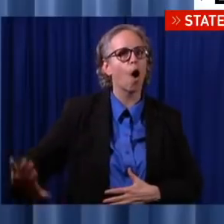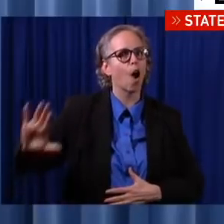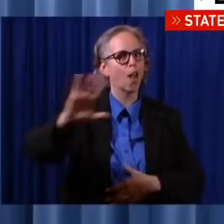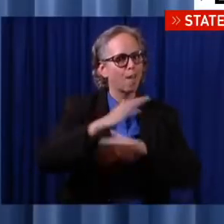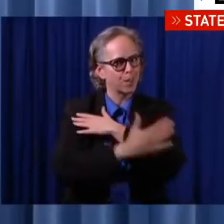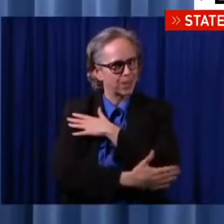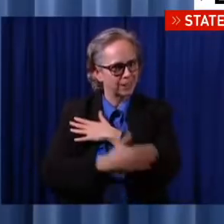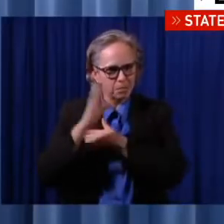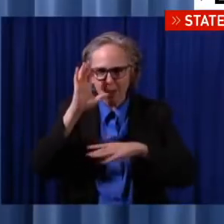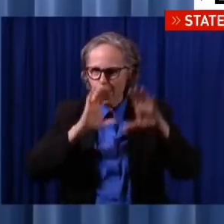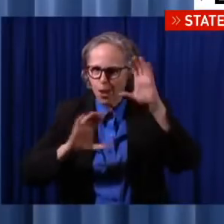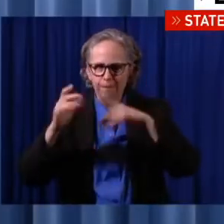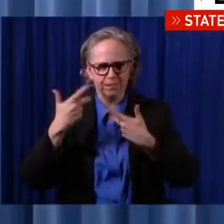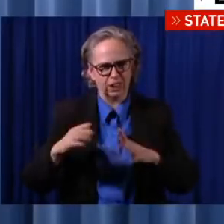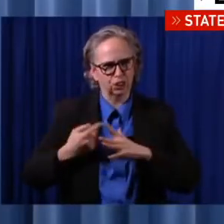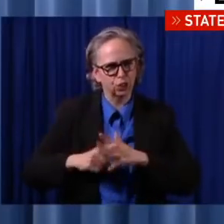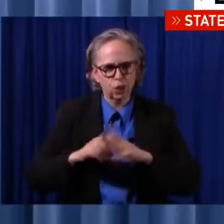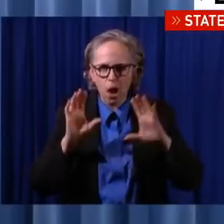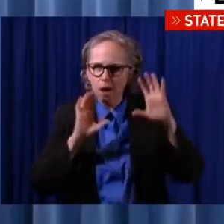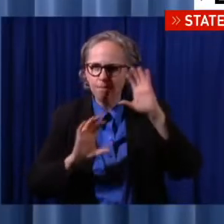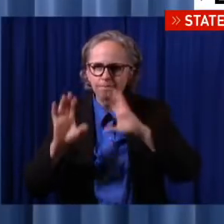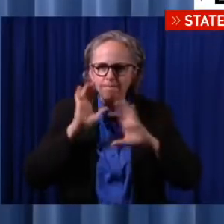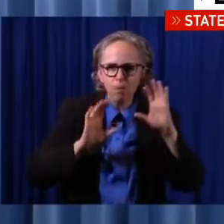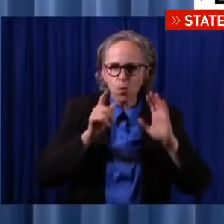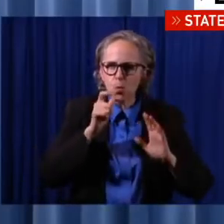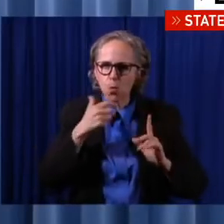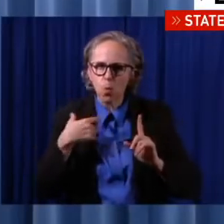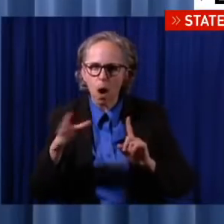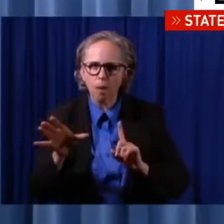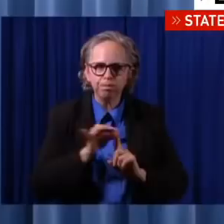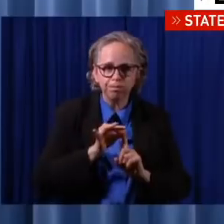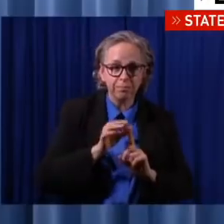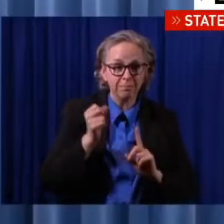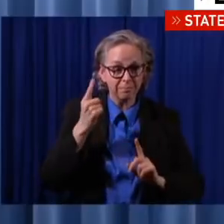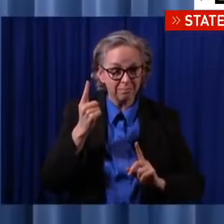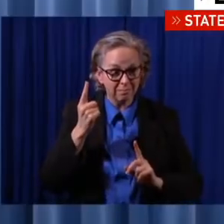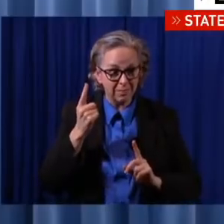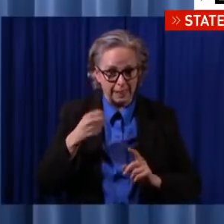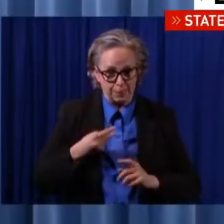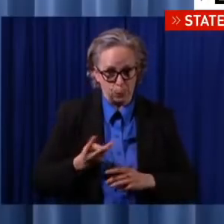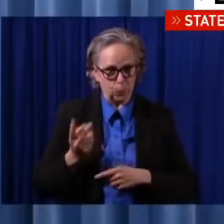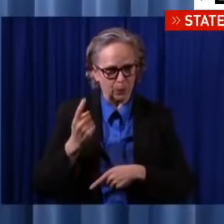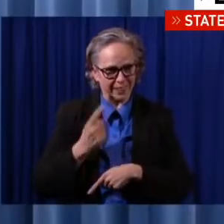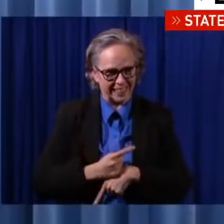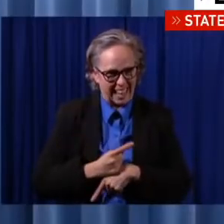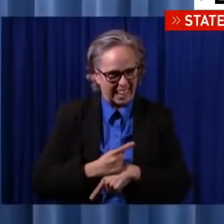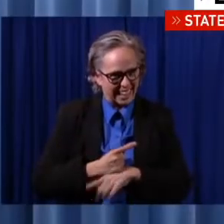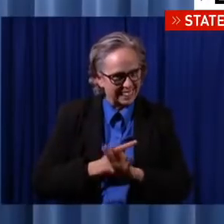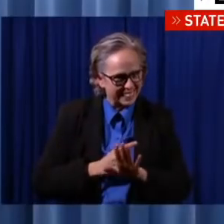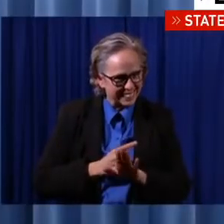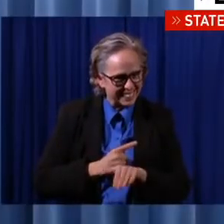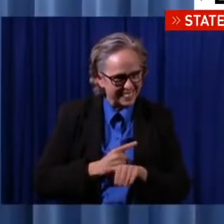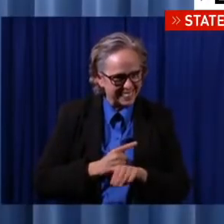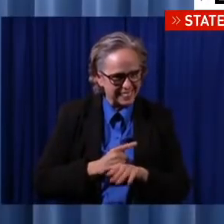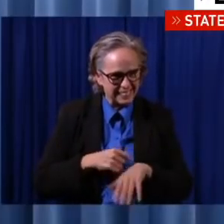begun. But it's only been a few days, so it's a work in progress.